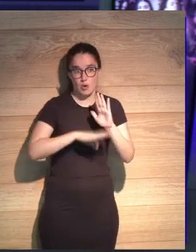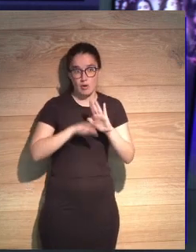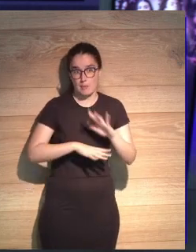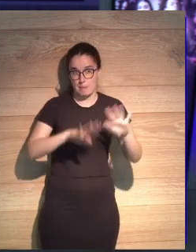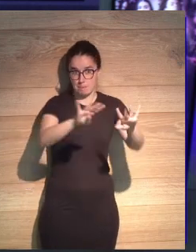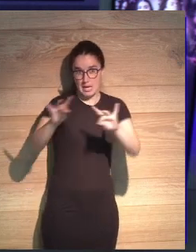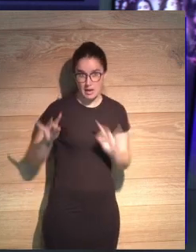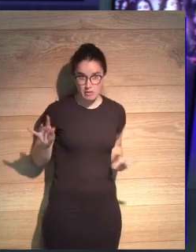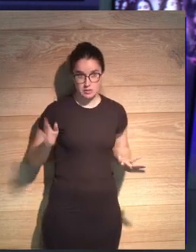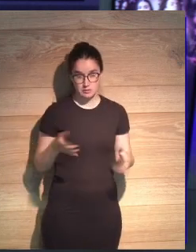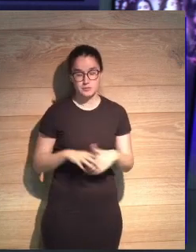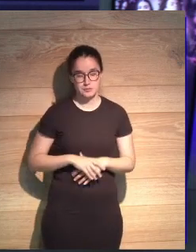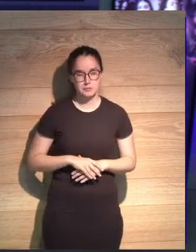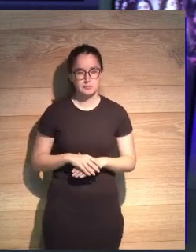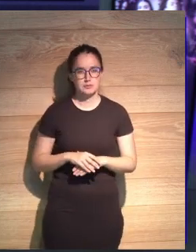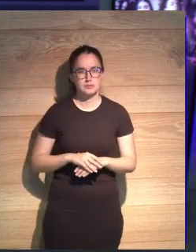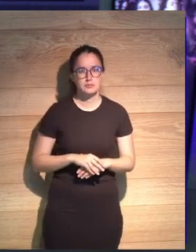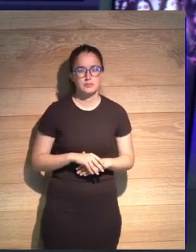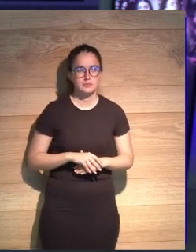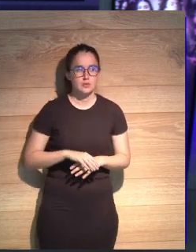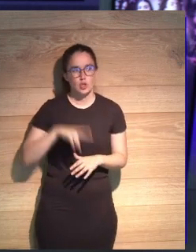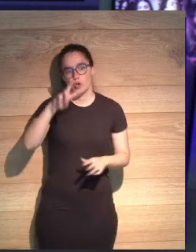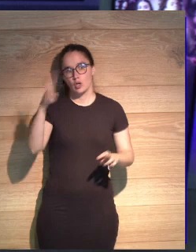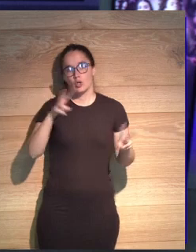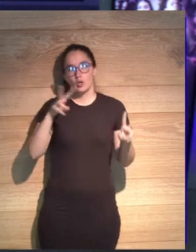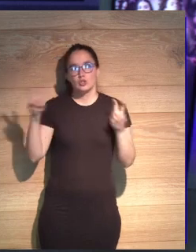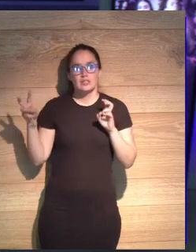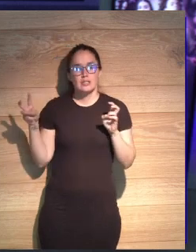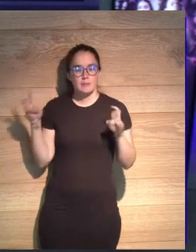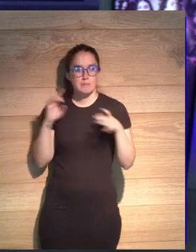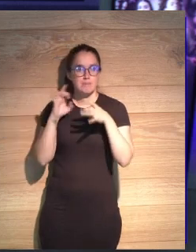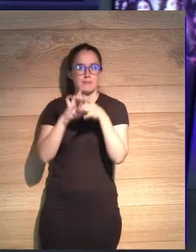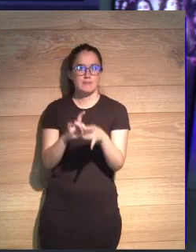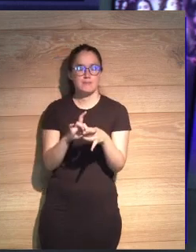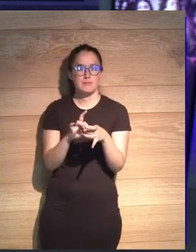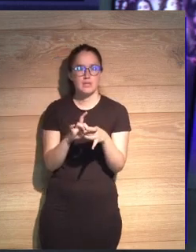and the efficacy, because we don't want the patient to be frustrated.